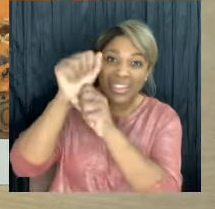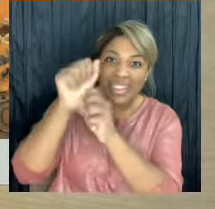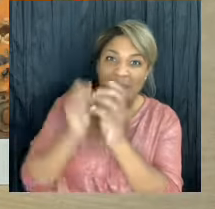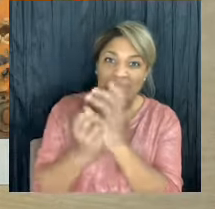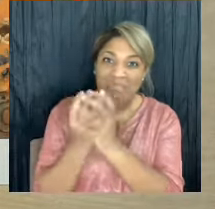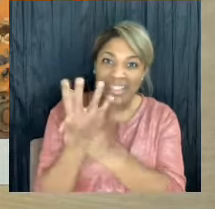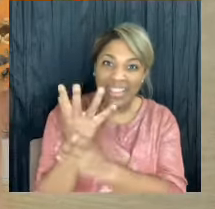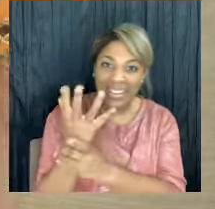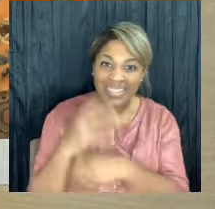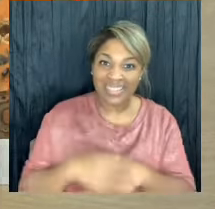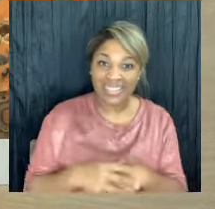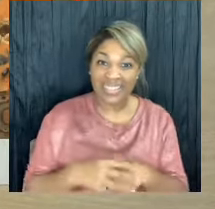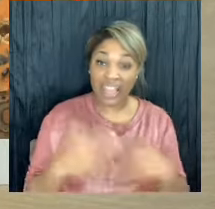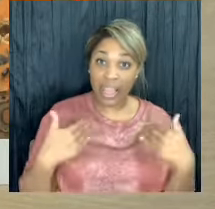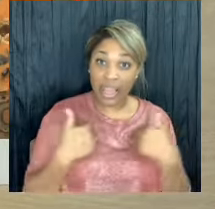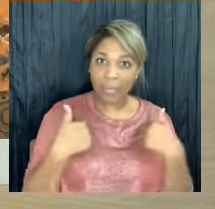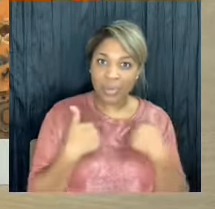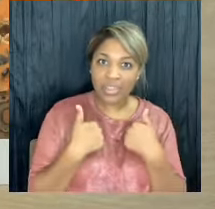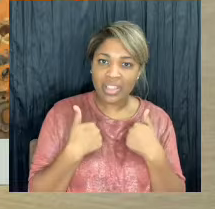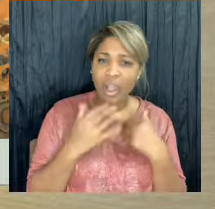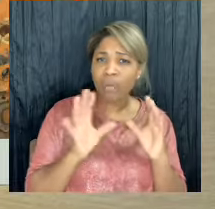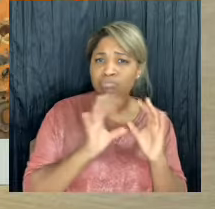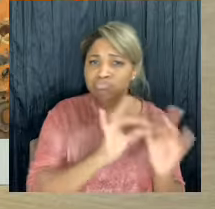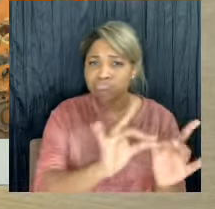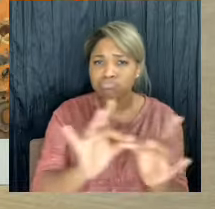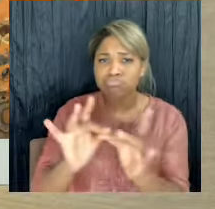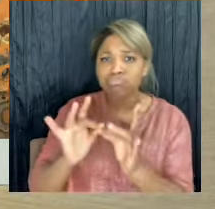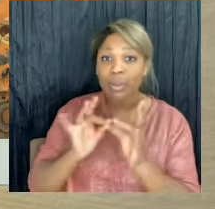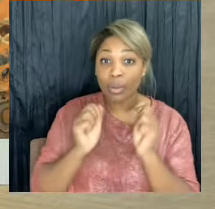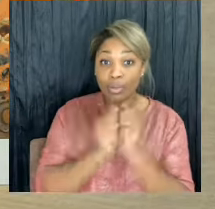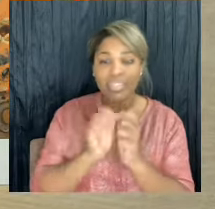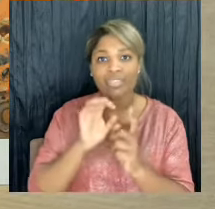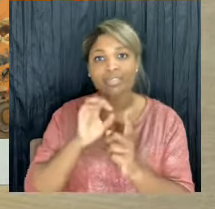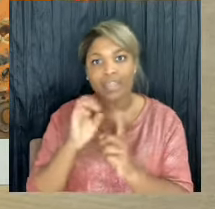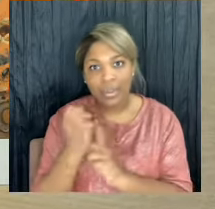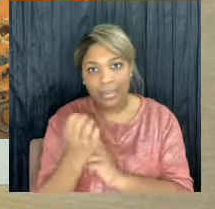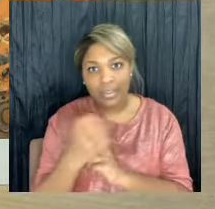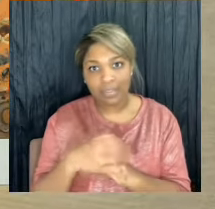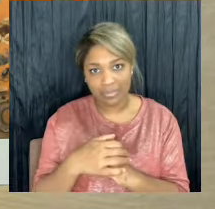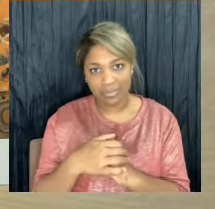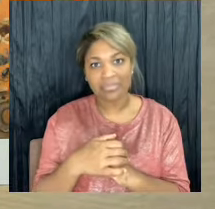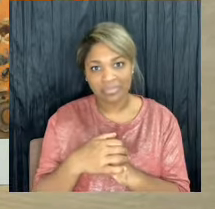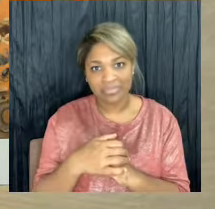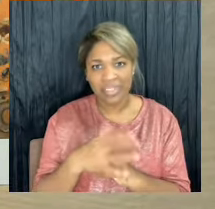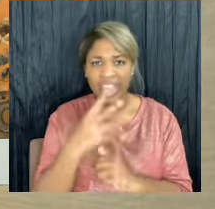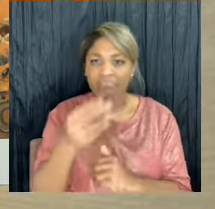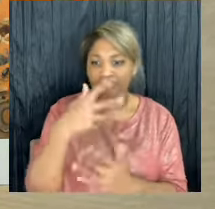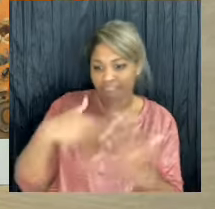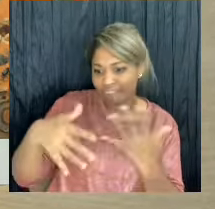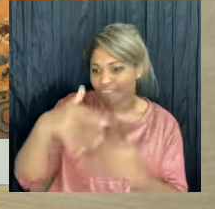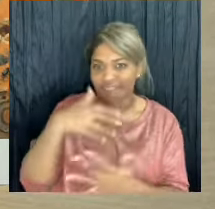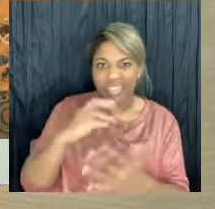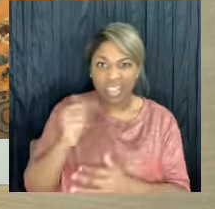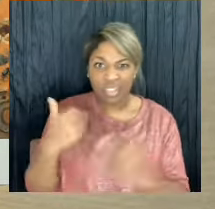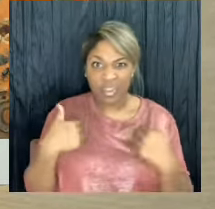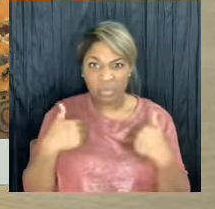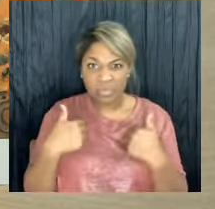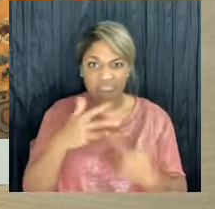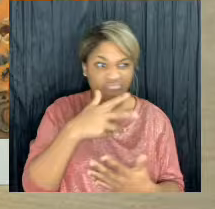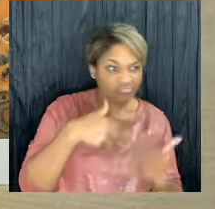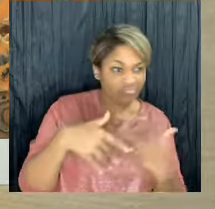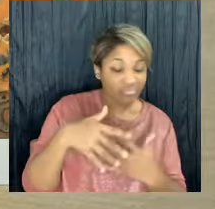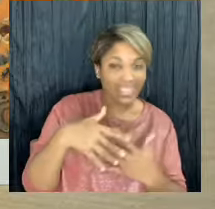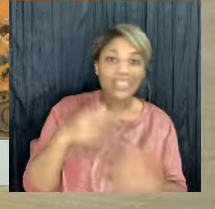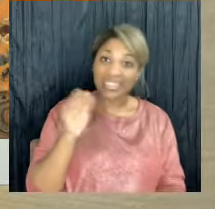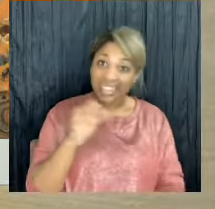These animals are interacting with the environment and with each other. So yes, we can find